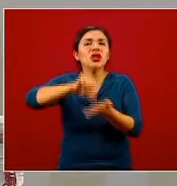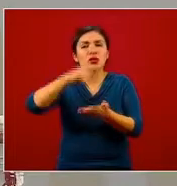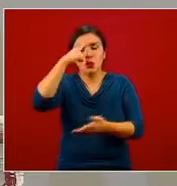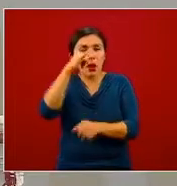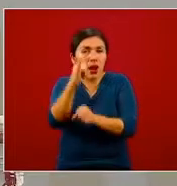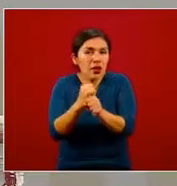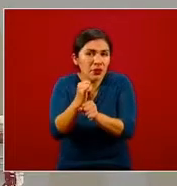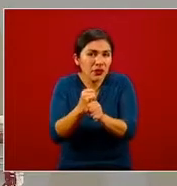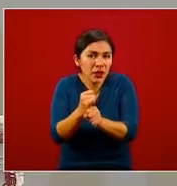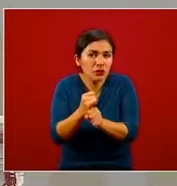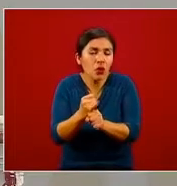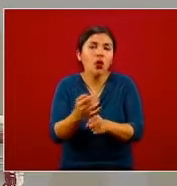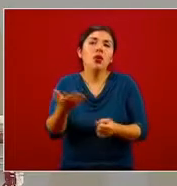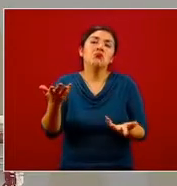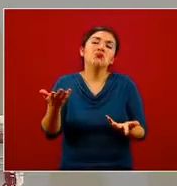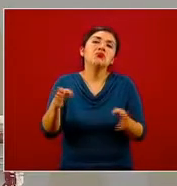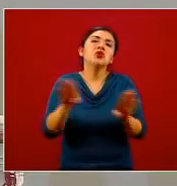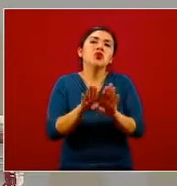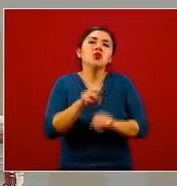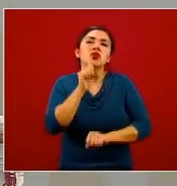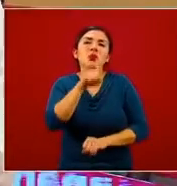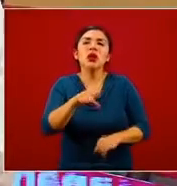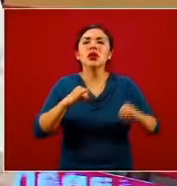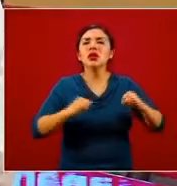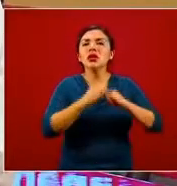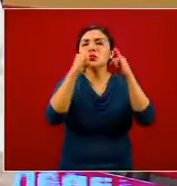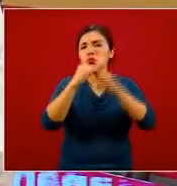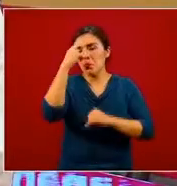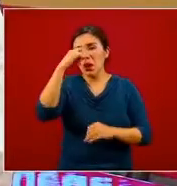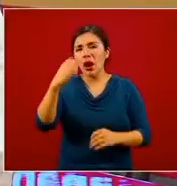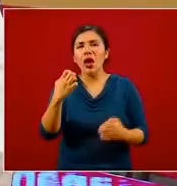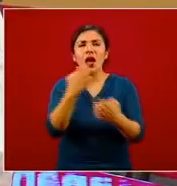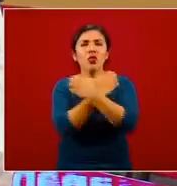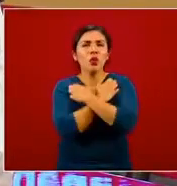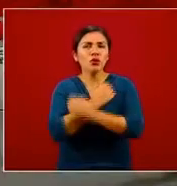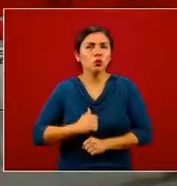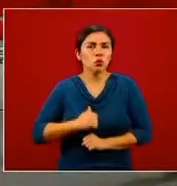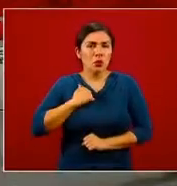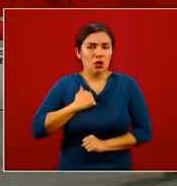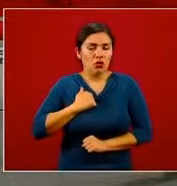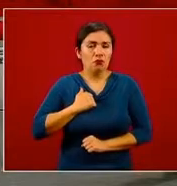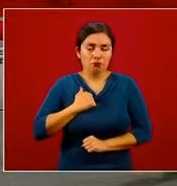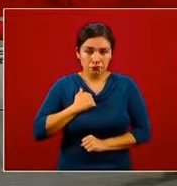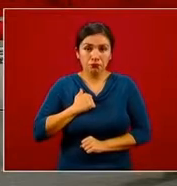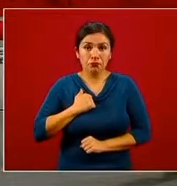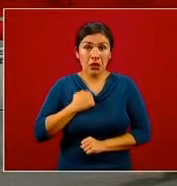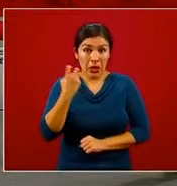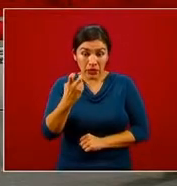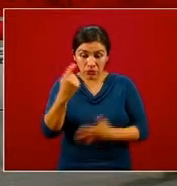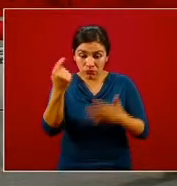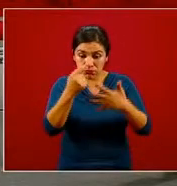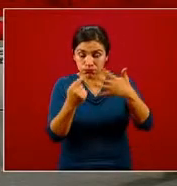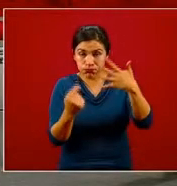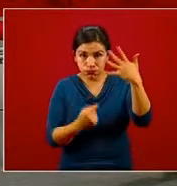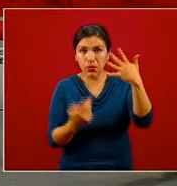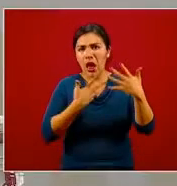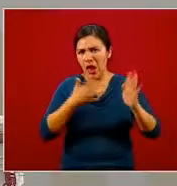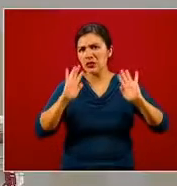activities fighting the pandemic, but also activities that should not be affected, like research centers